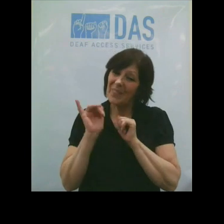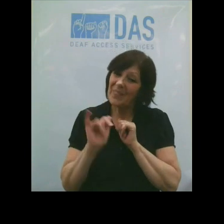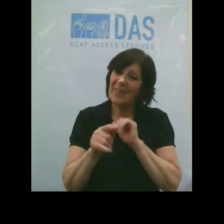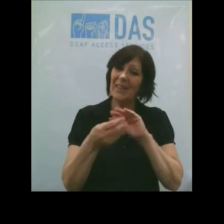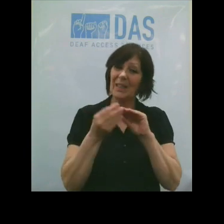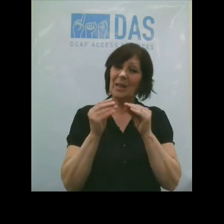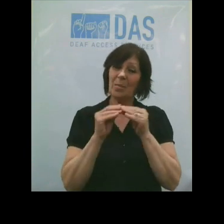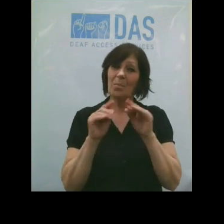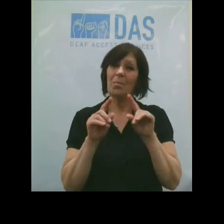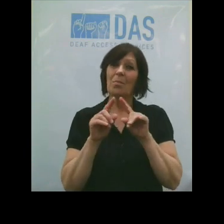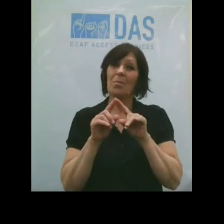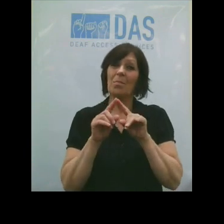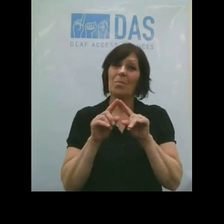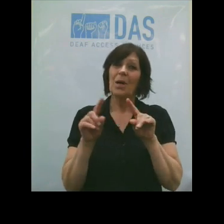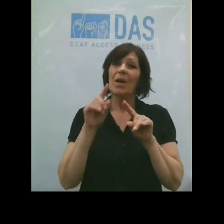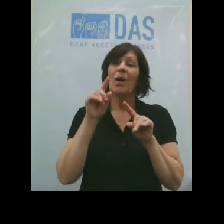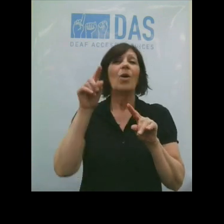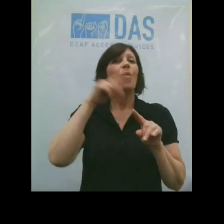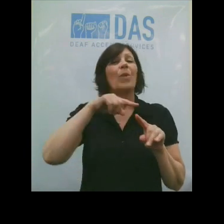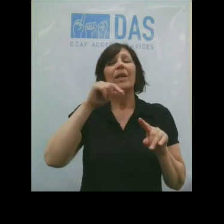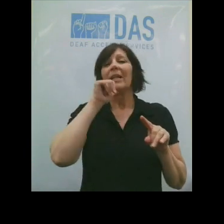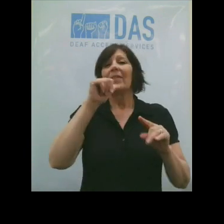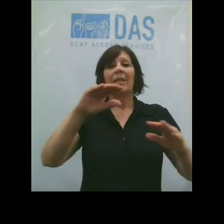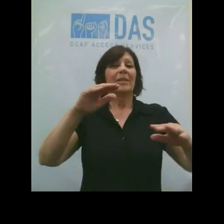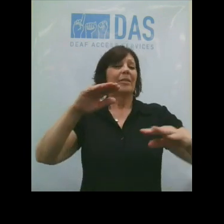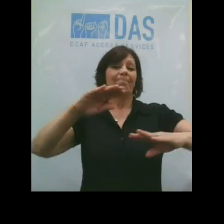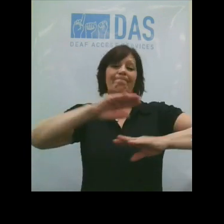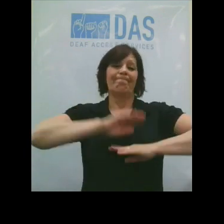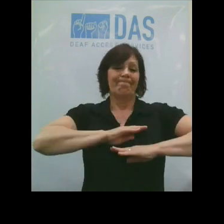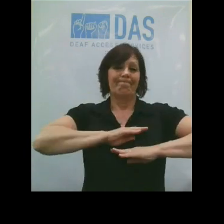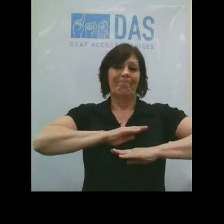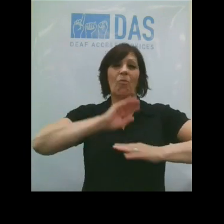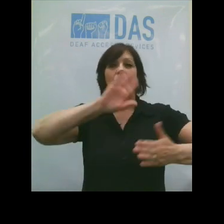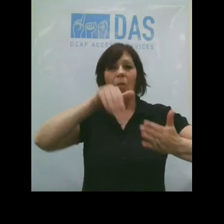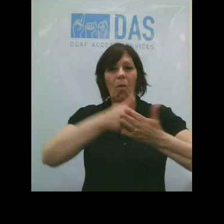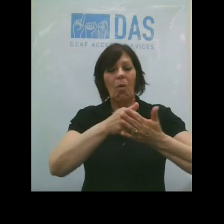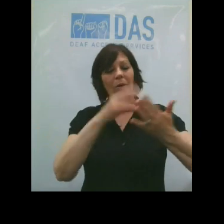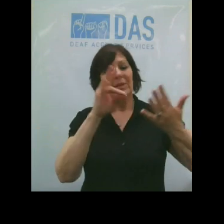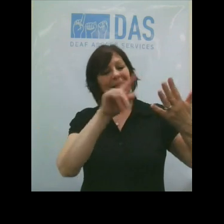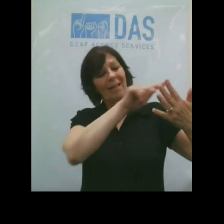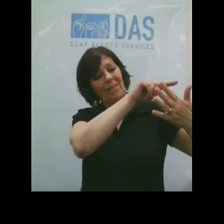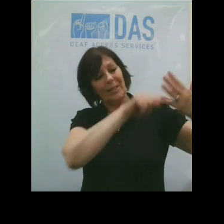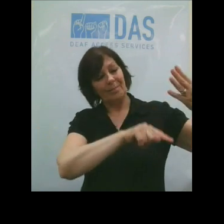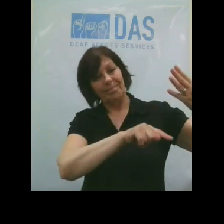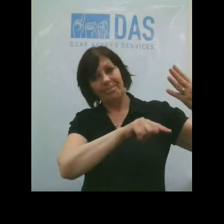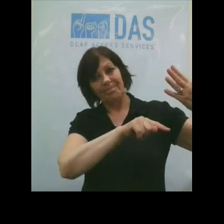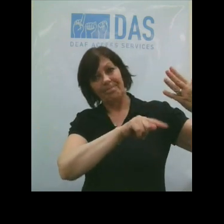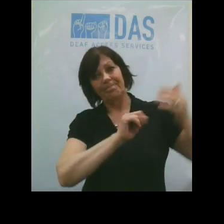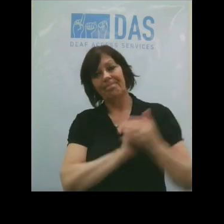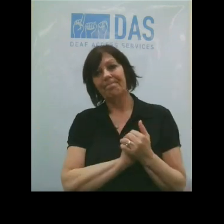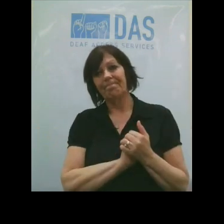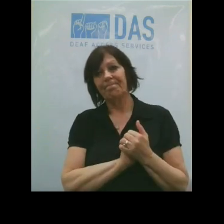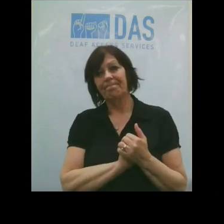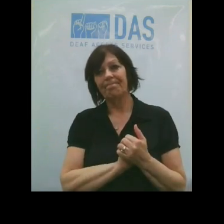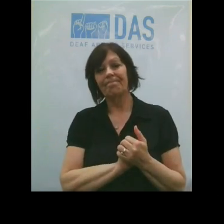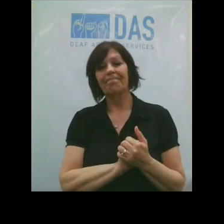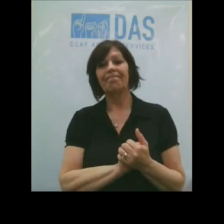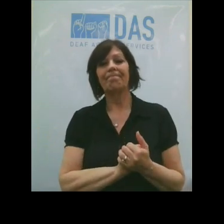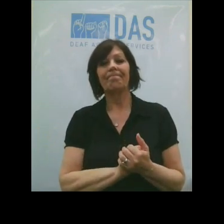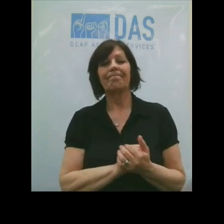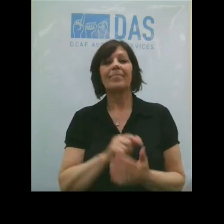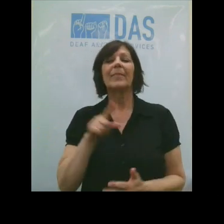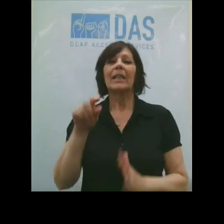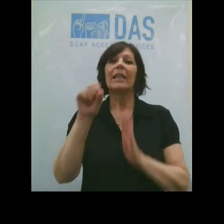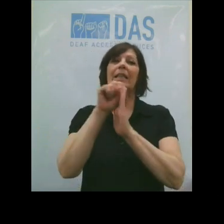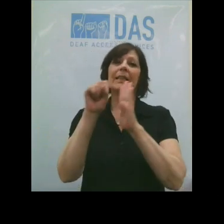that the state has for the 14th. We do not have data yet for the 14th for Erie County. We only have the information through the 13th, and the